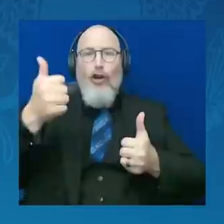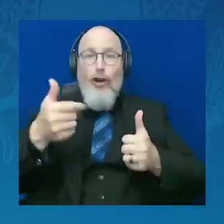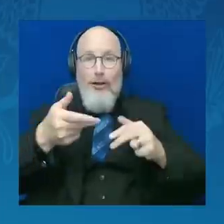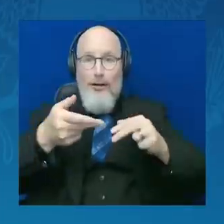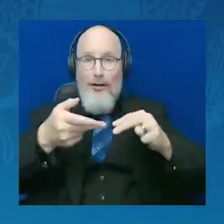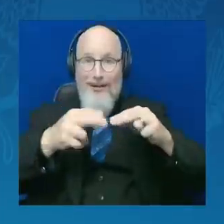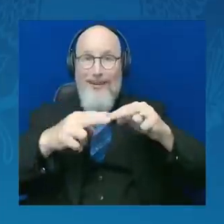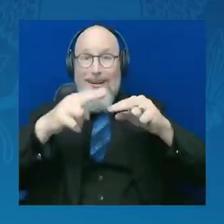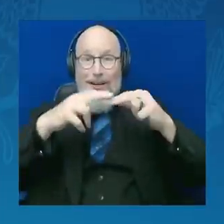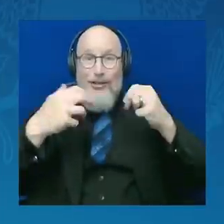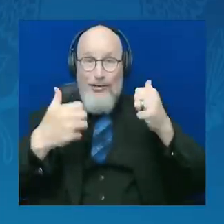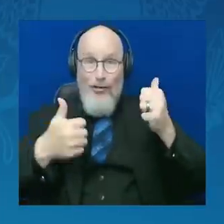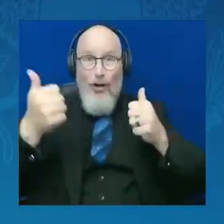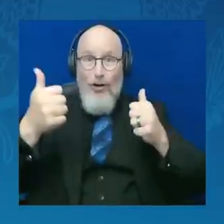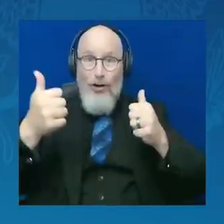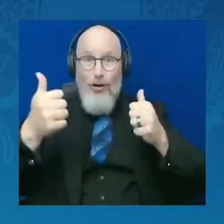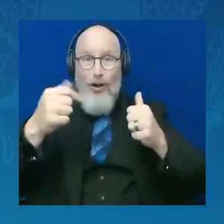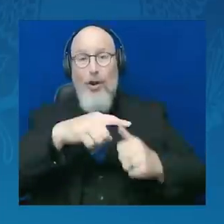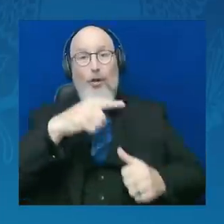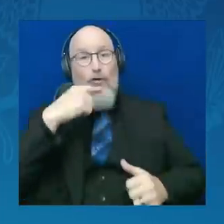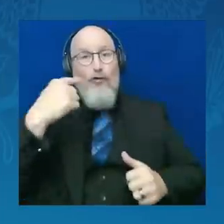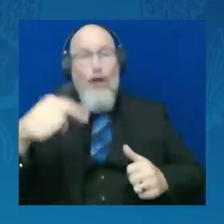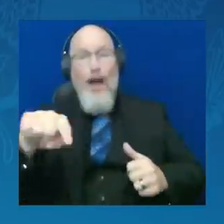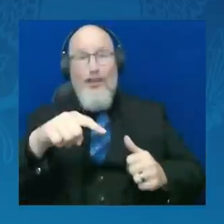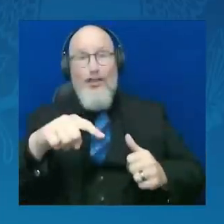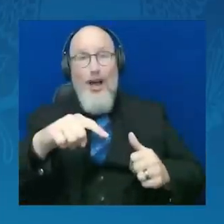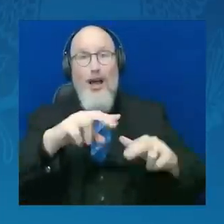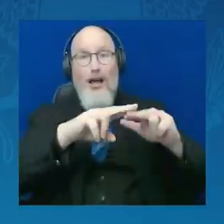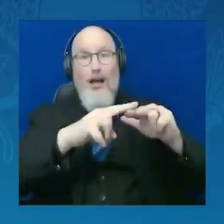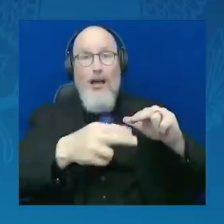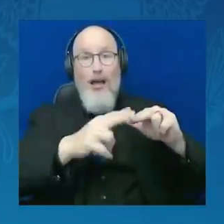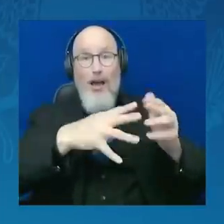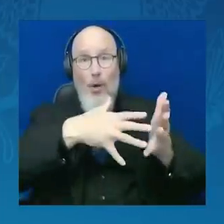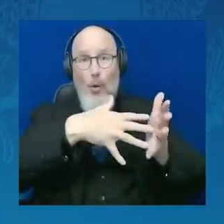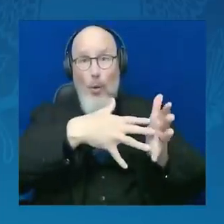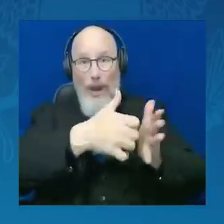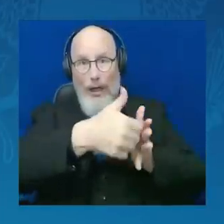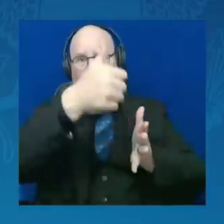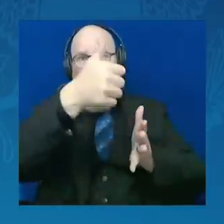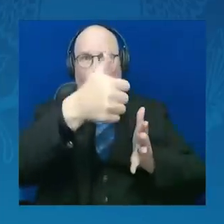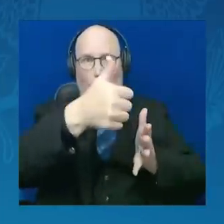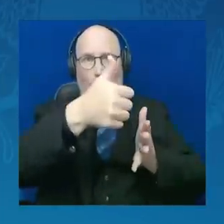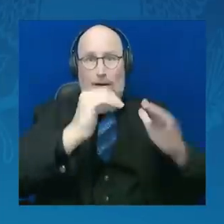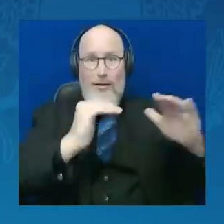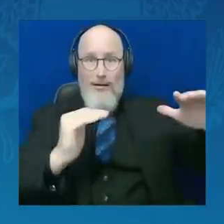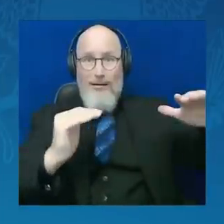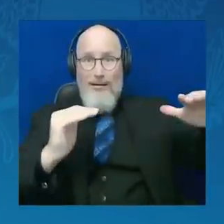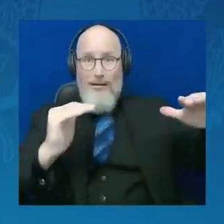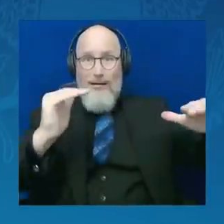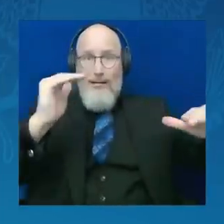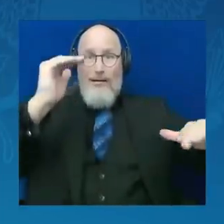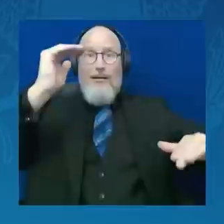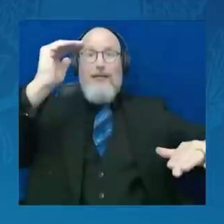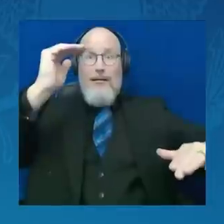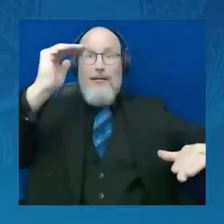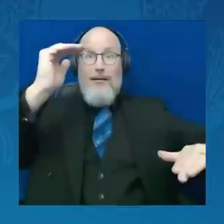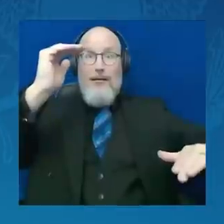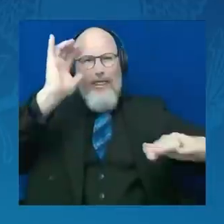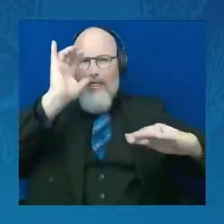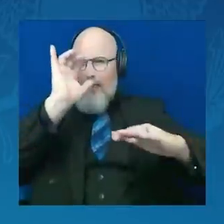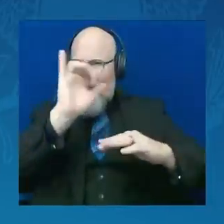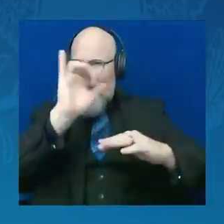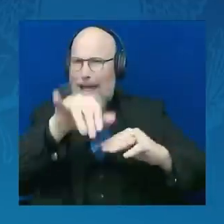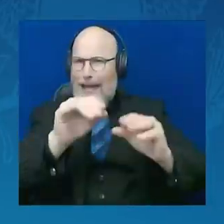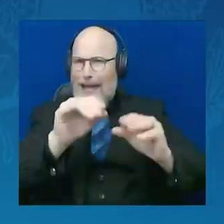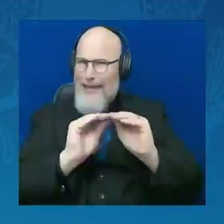done. That is very clear to us. And when it comes to